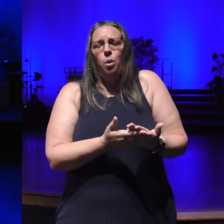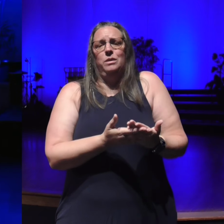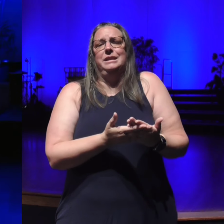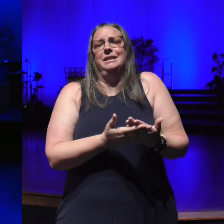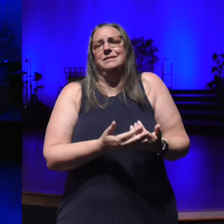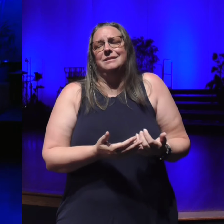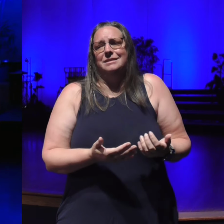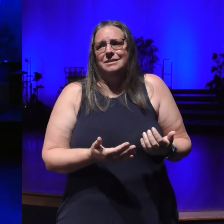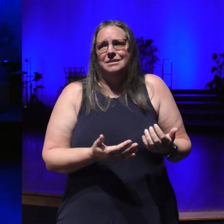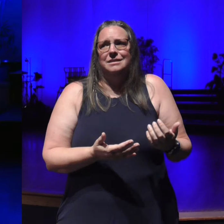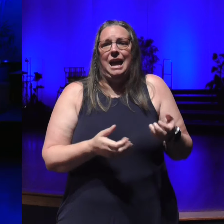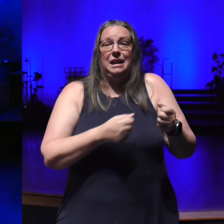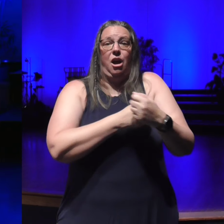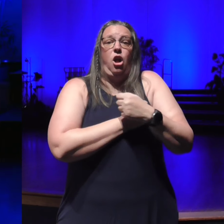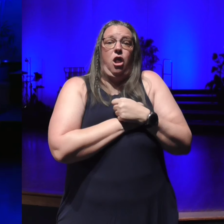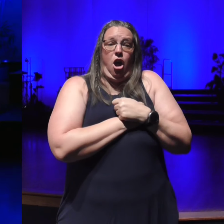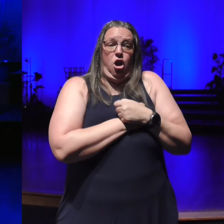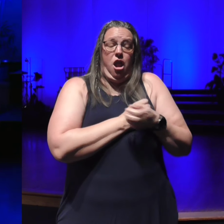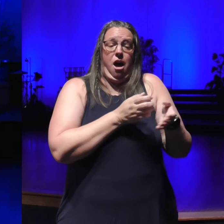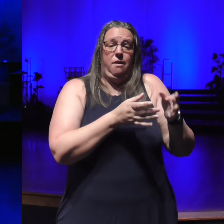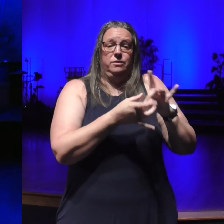do the same.